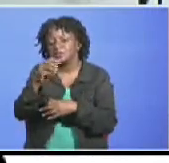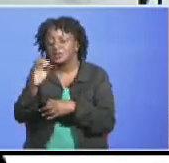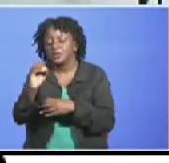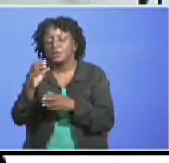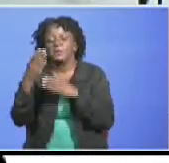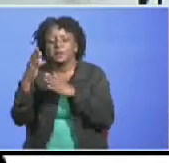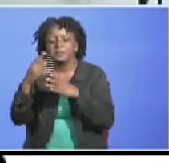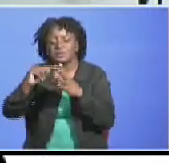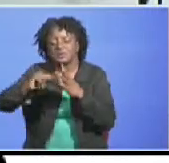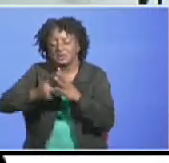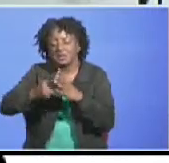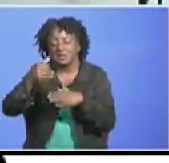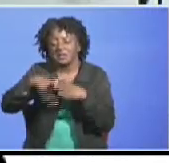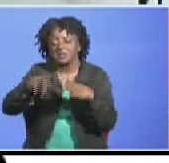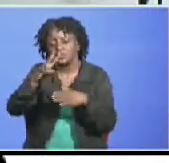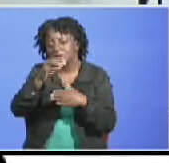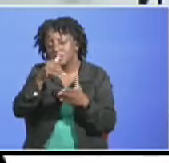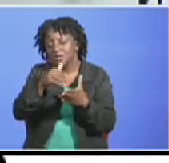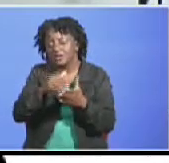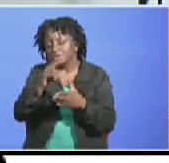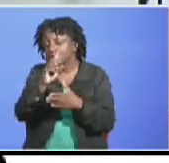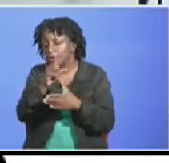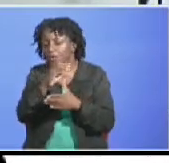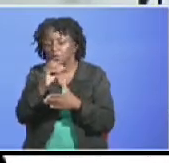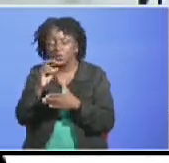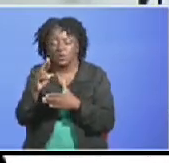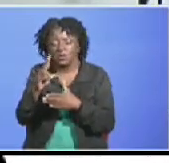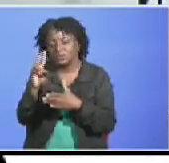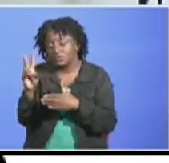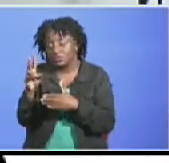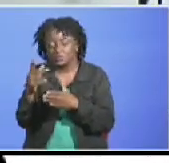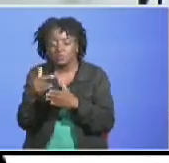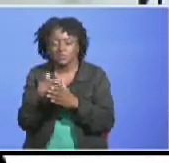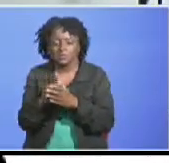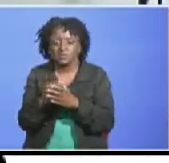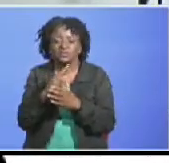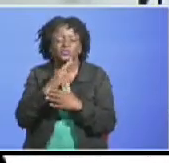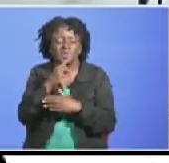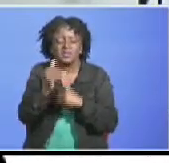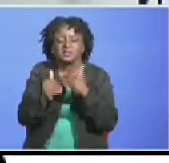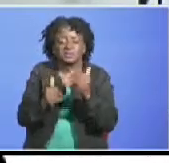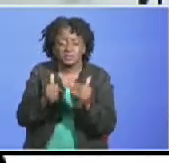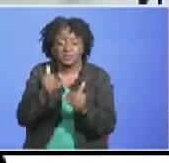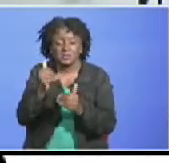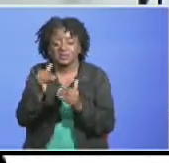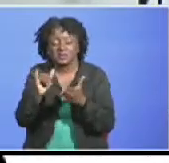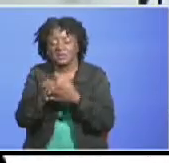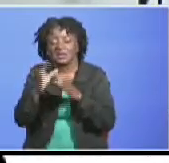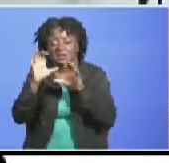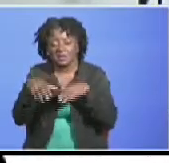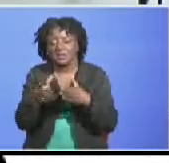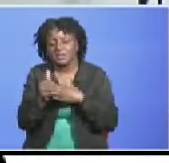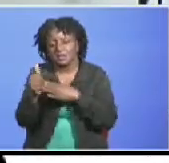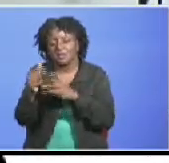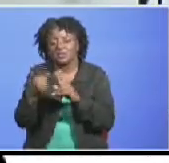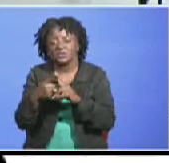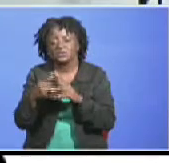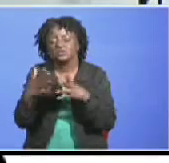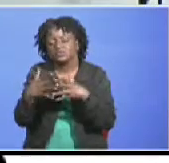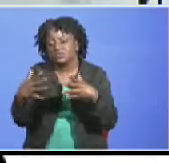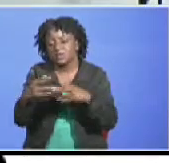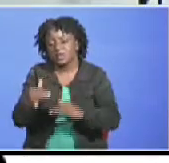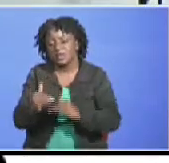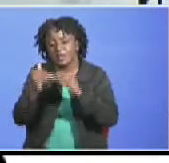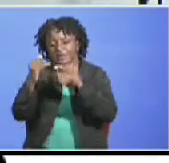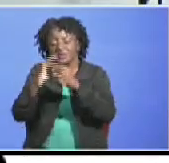about 2001 or 2002, 17 or 18 years ago, really is a process that could lead to greater levels of